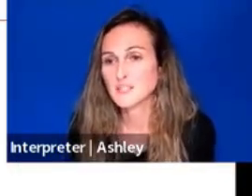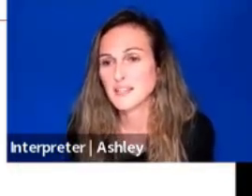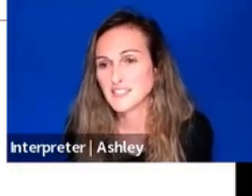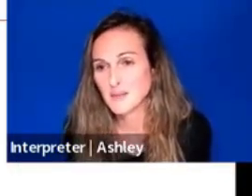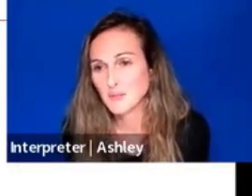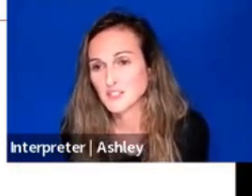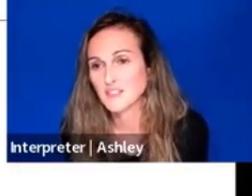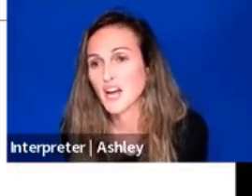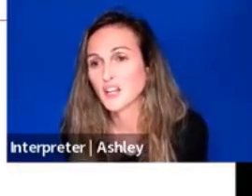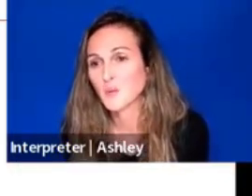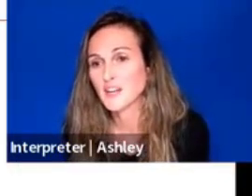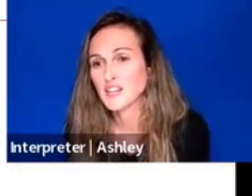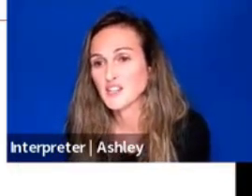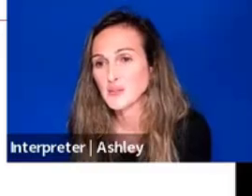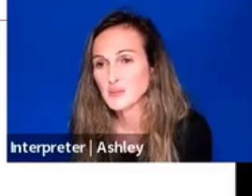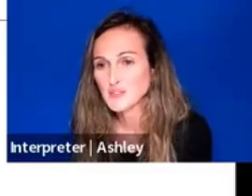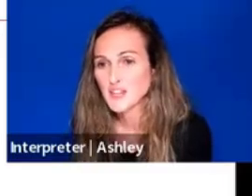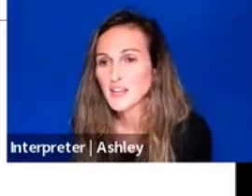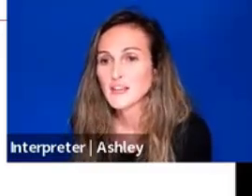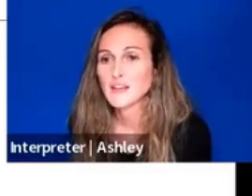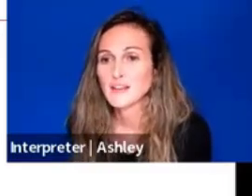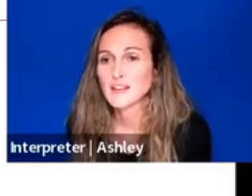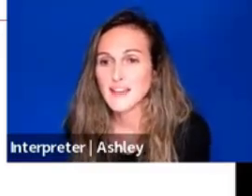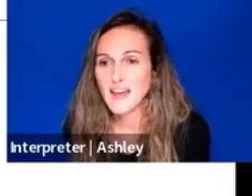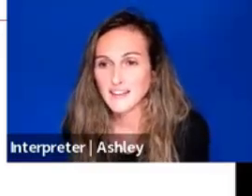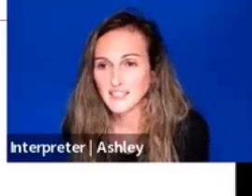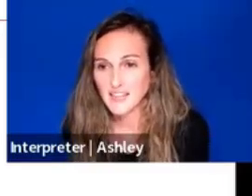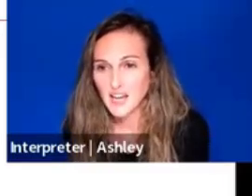Here are some examples of color we can use